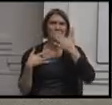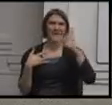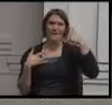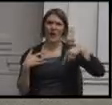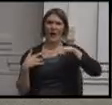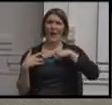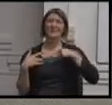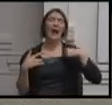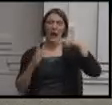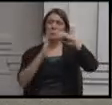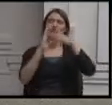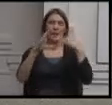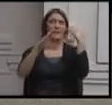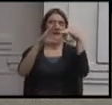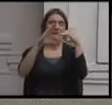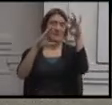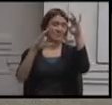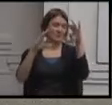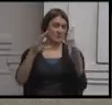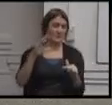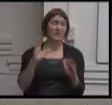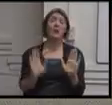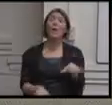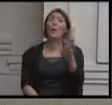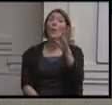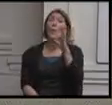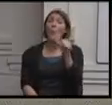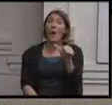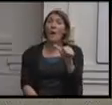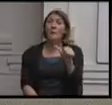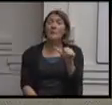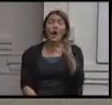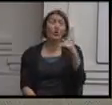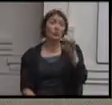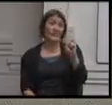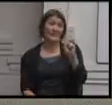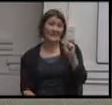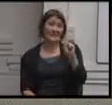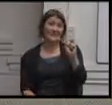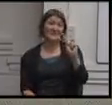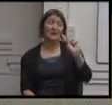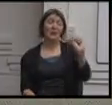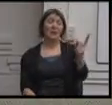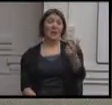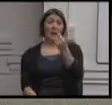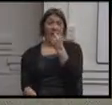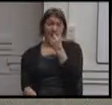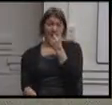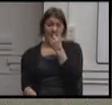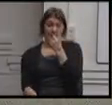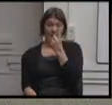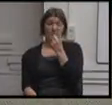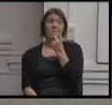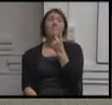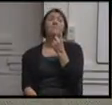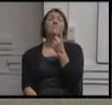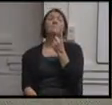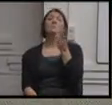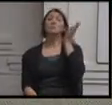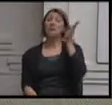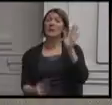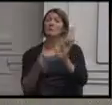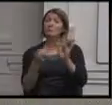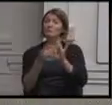the email flurry, I wonder if there is the opportunity for Mr. Chapman to come before us with something a